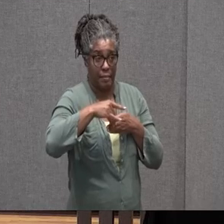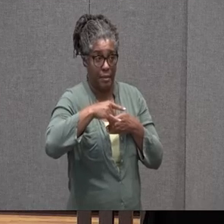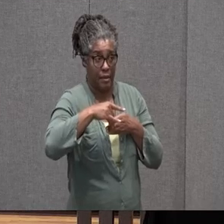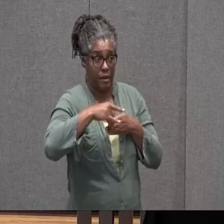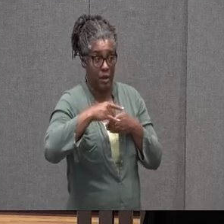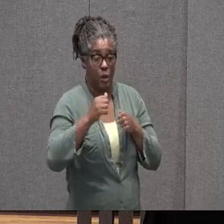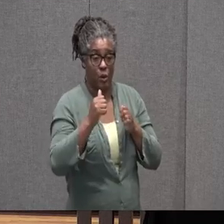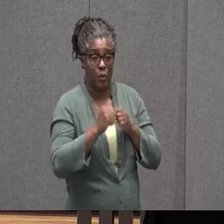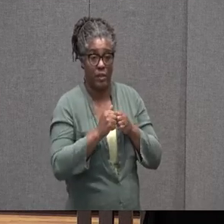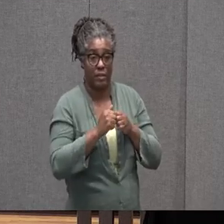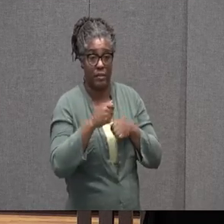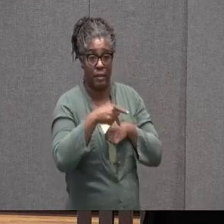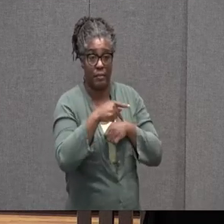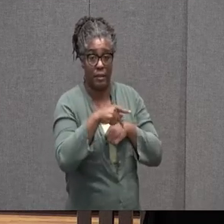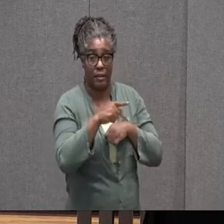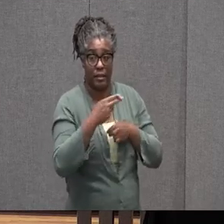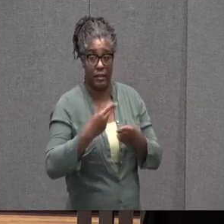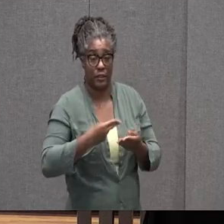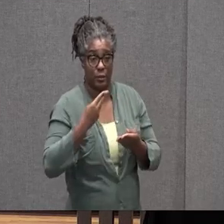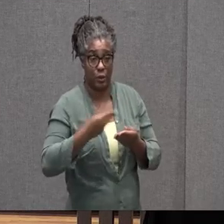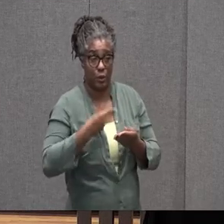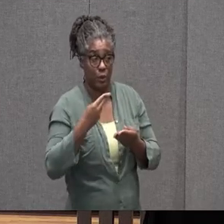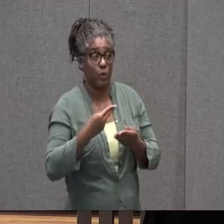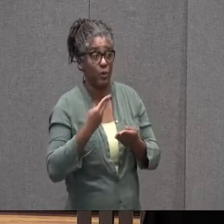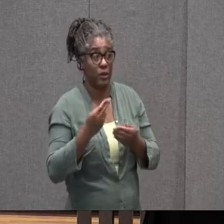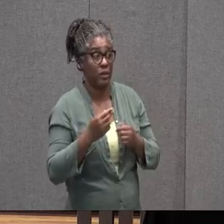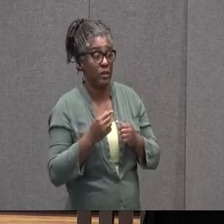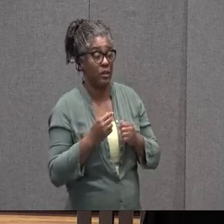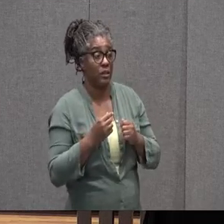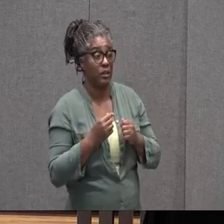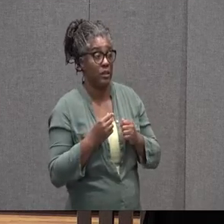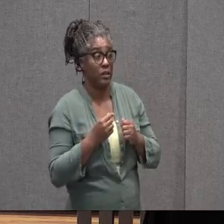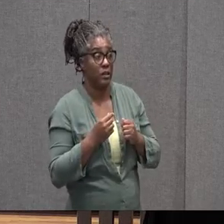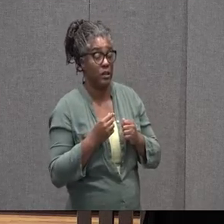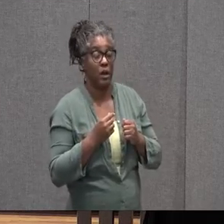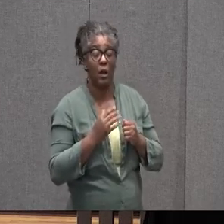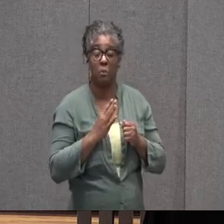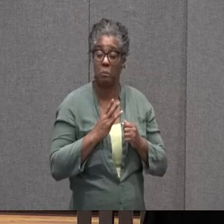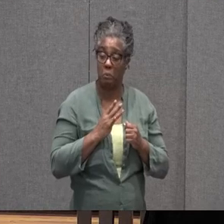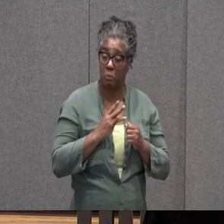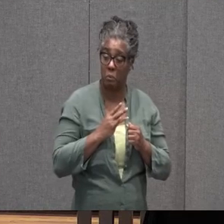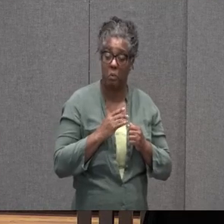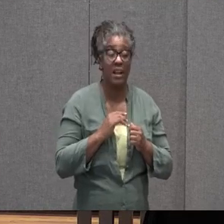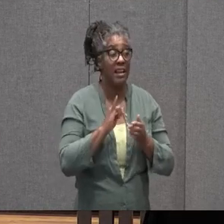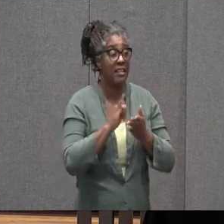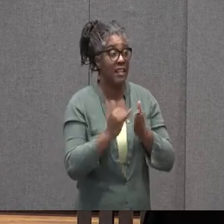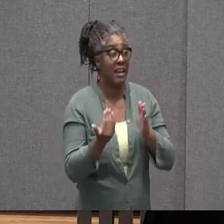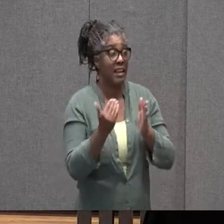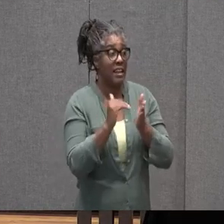the plastic spoon for my basket. Oh, cool. And this, again, will go.